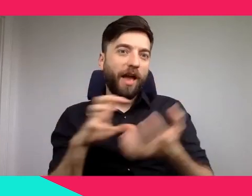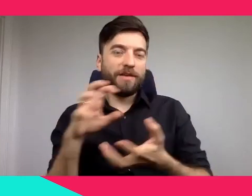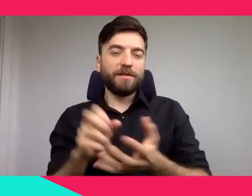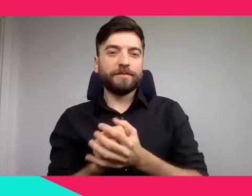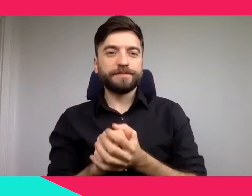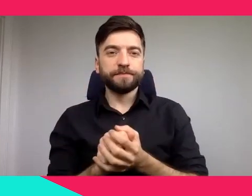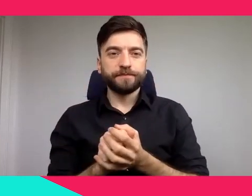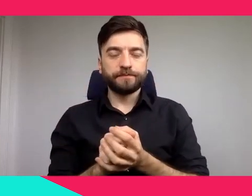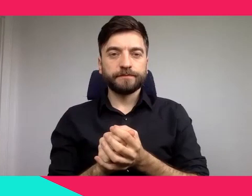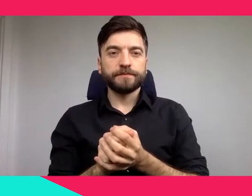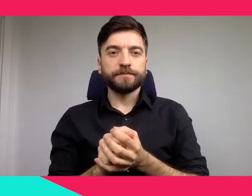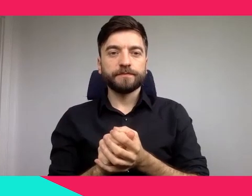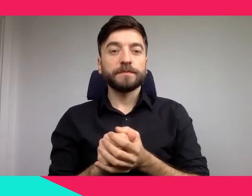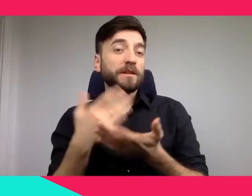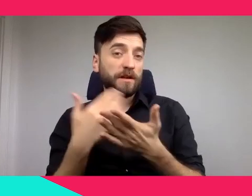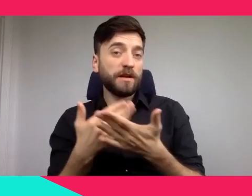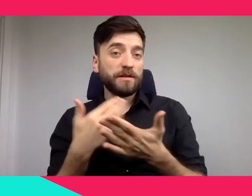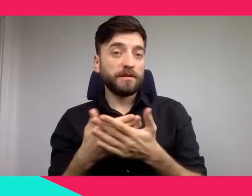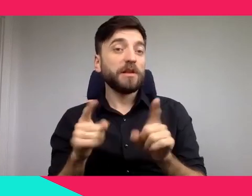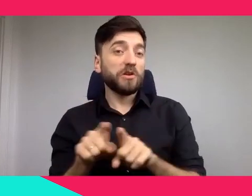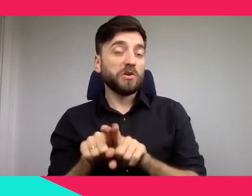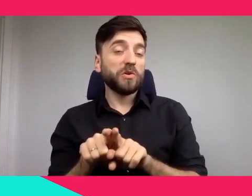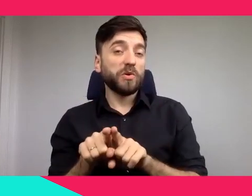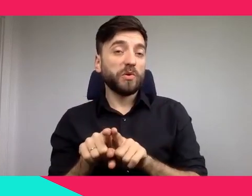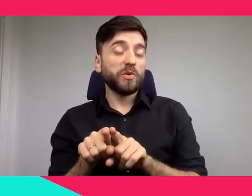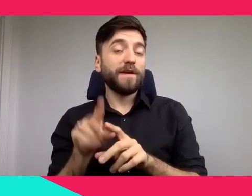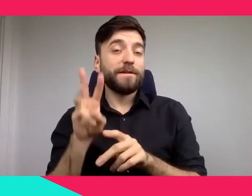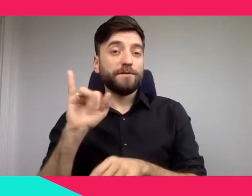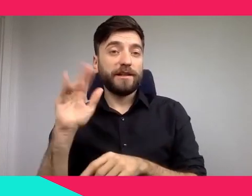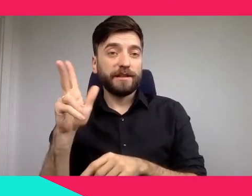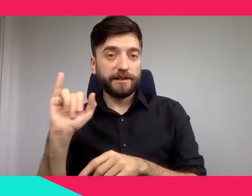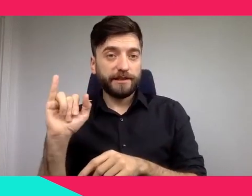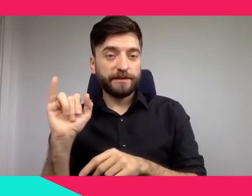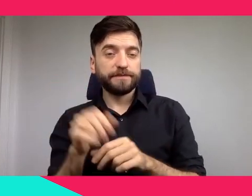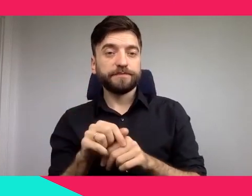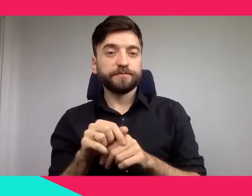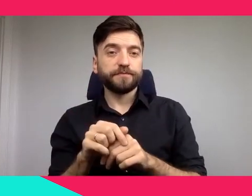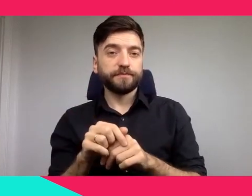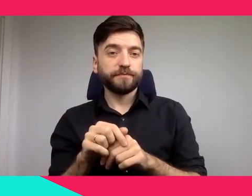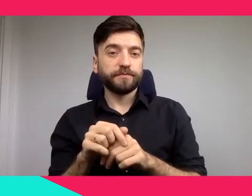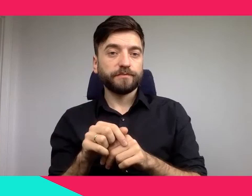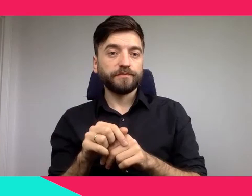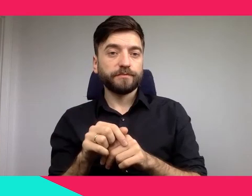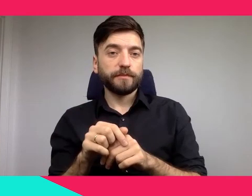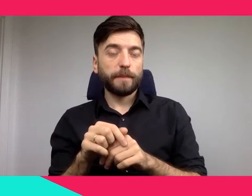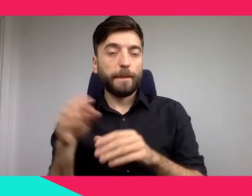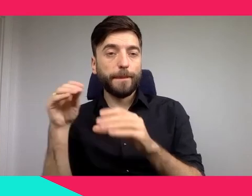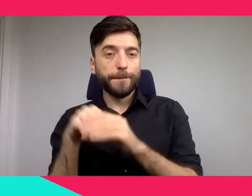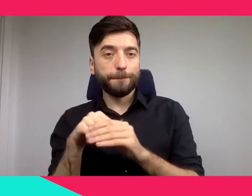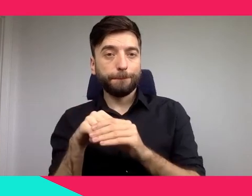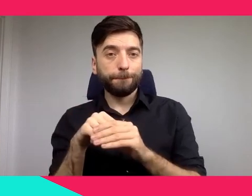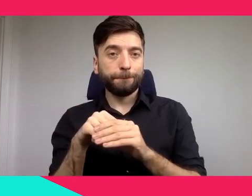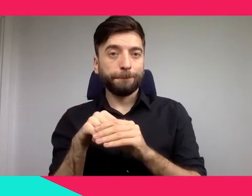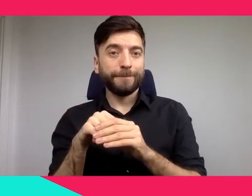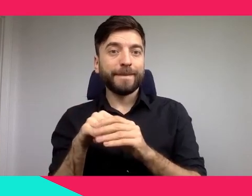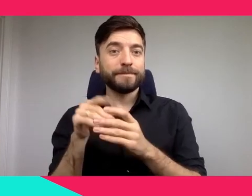on Wikipedia, for instance, with your images could be indicative for you as a museum in what the audiences are interested in,